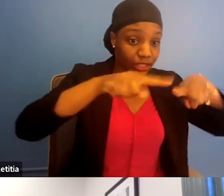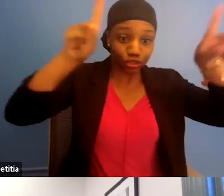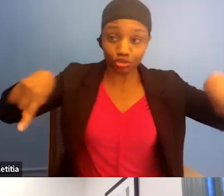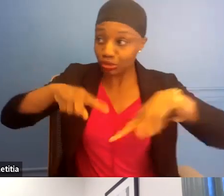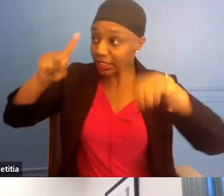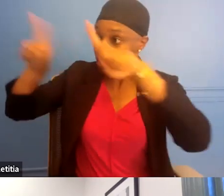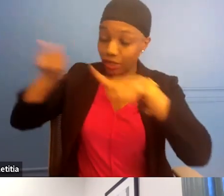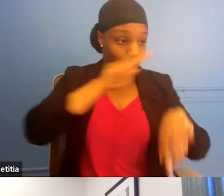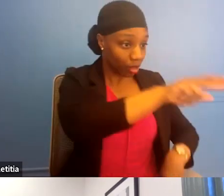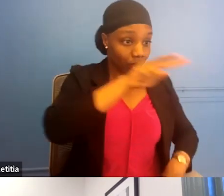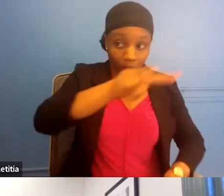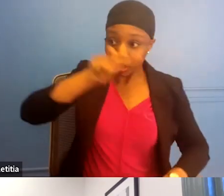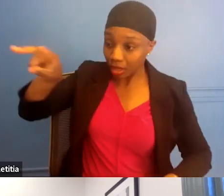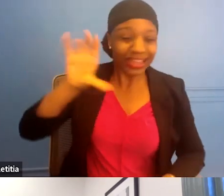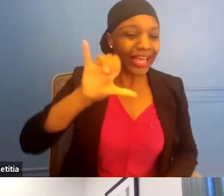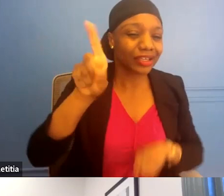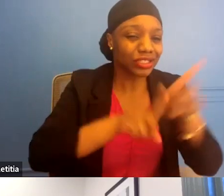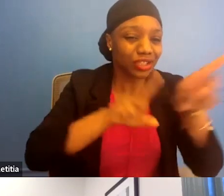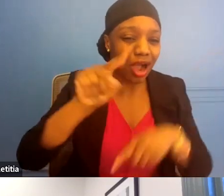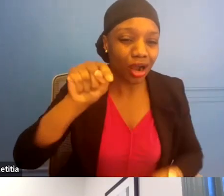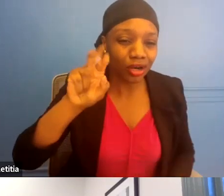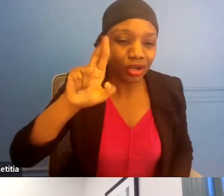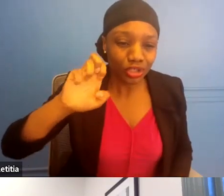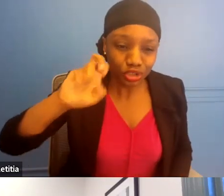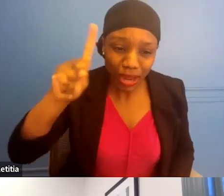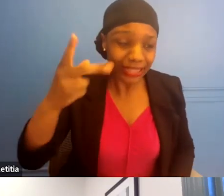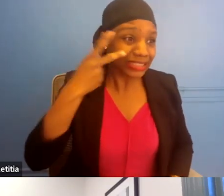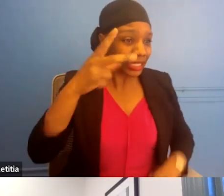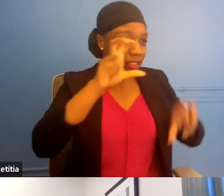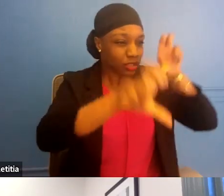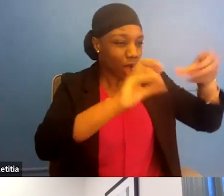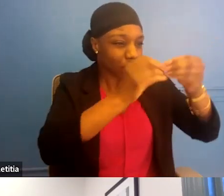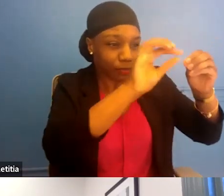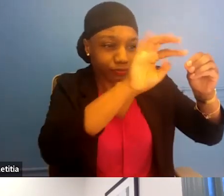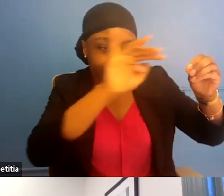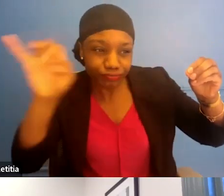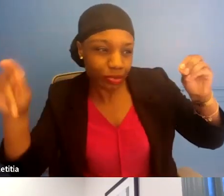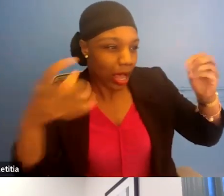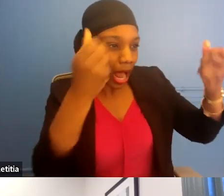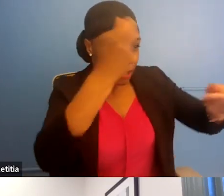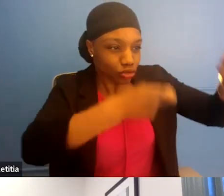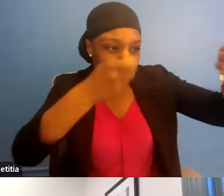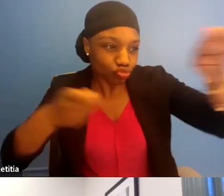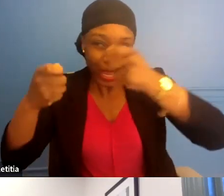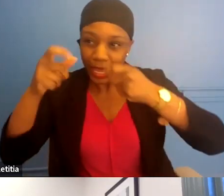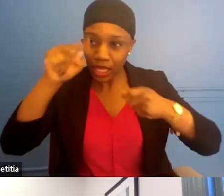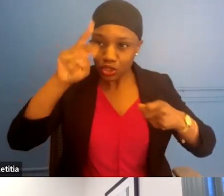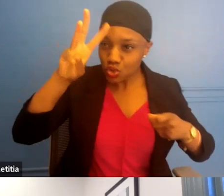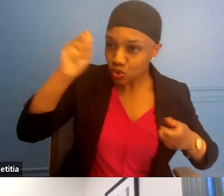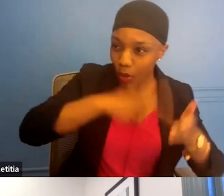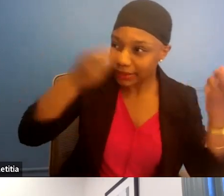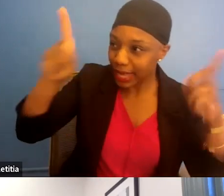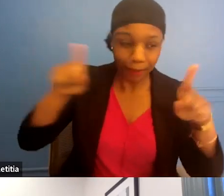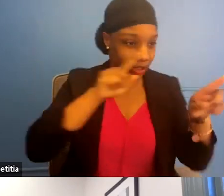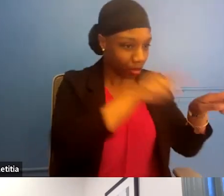looking at the news that was coming out, and how much stock was trading, looking at all the news that was coming out there, whether it